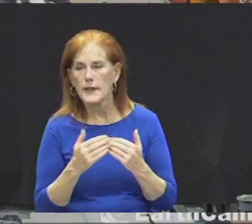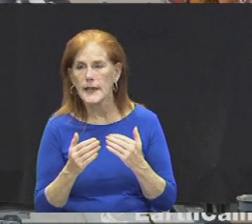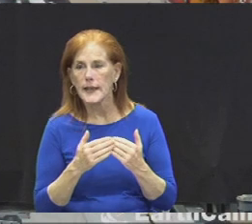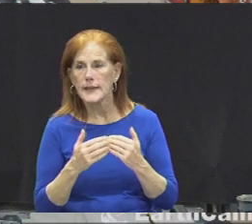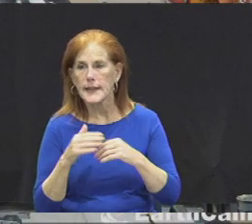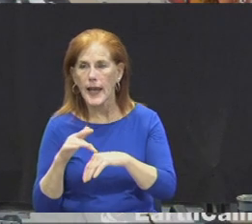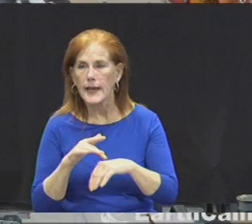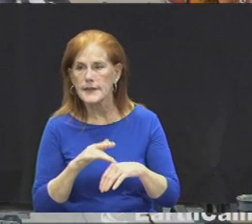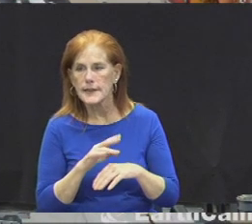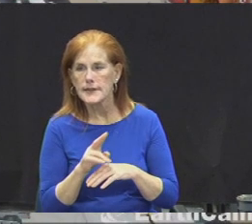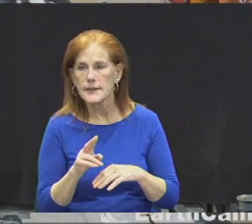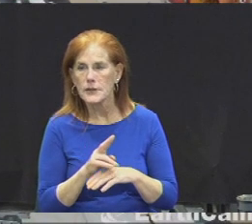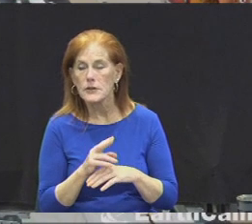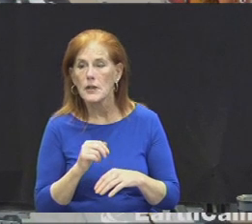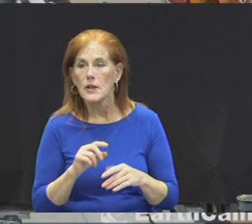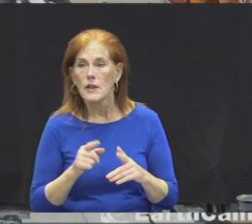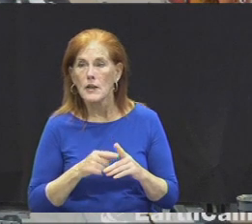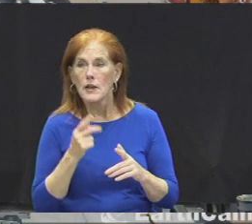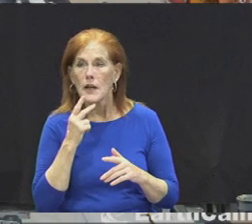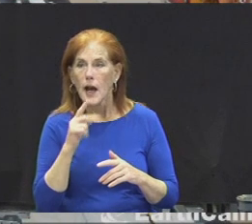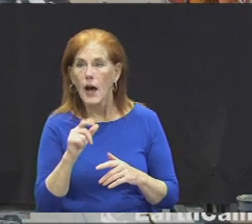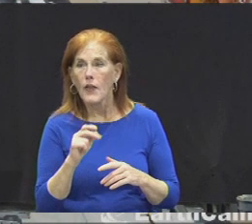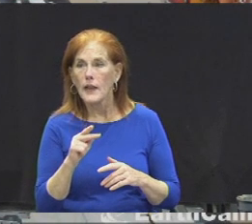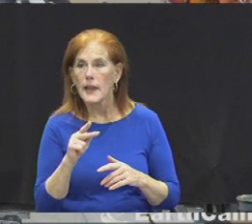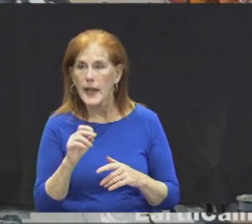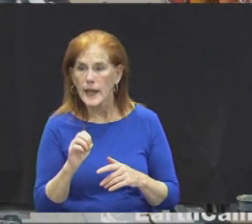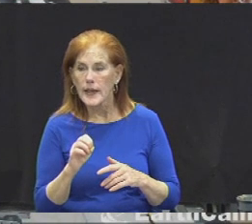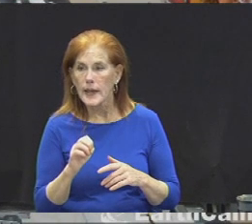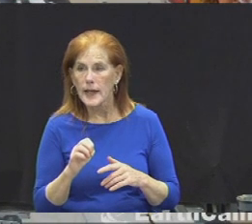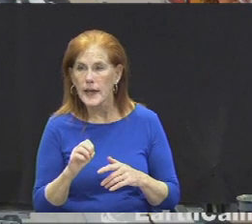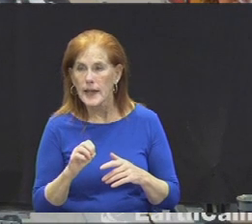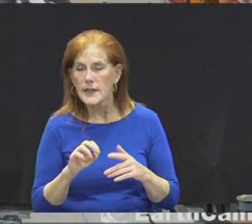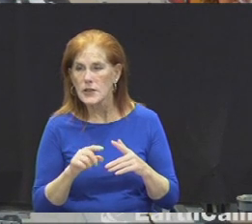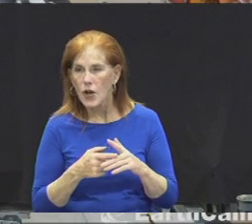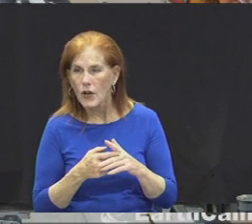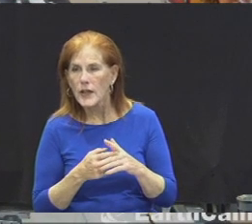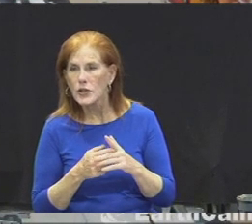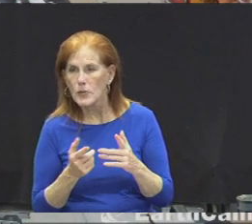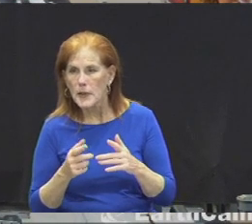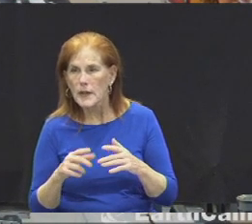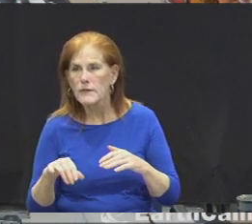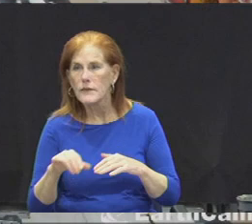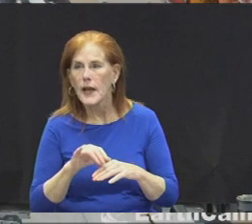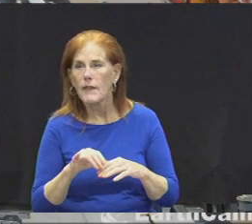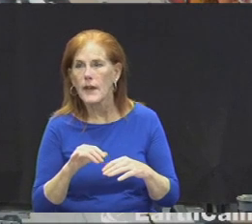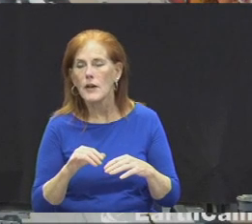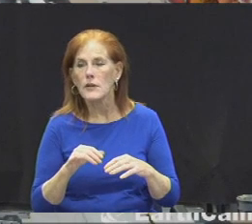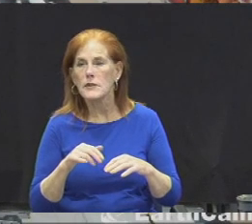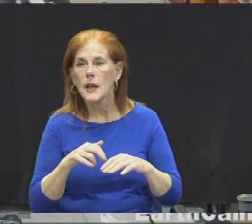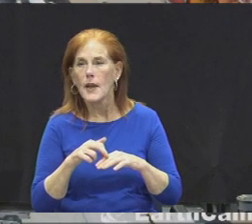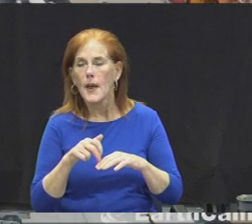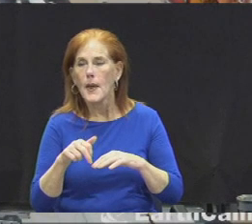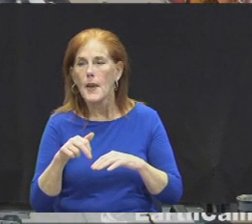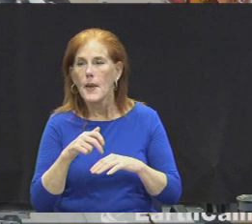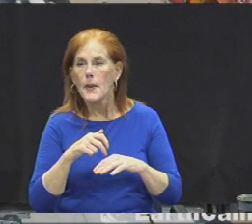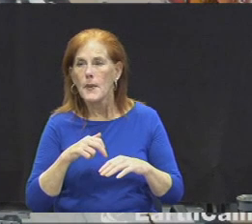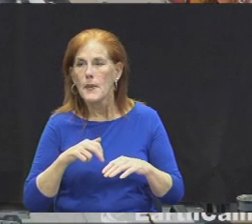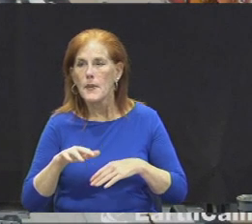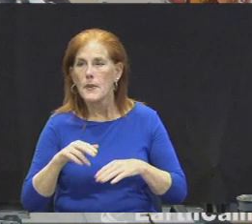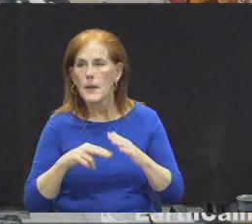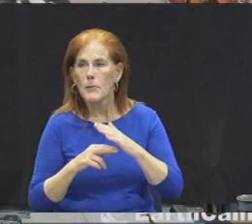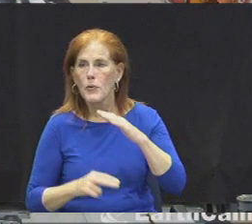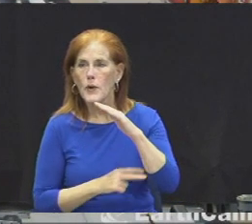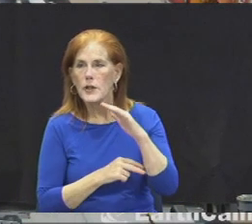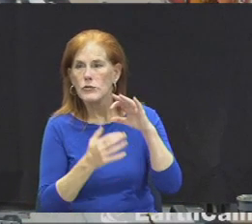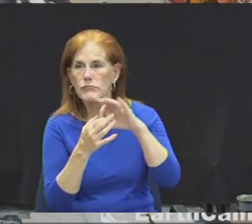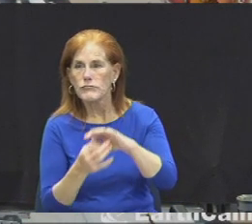access. But you can start to see how this lake edge on below is starting to take shape. There's that pedestrian bridge connection to Lewis and Clark Landing. And then out on